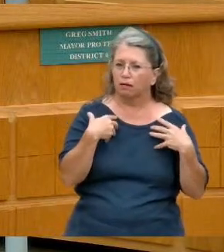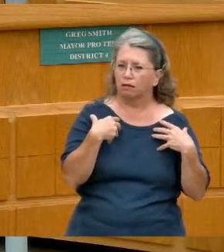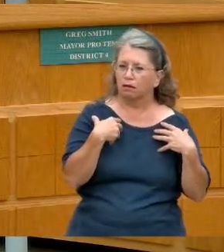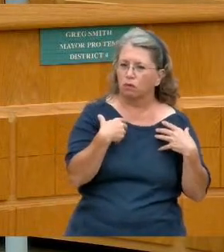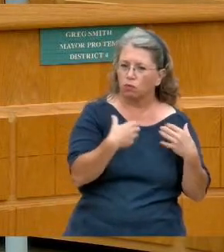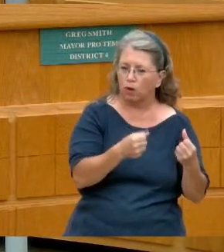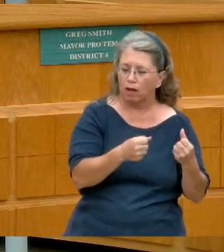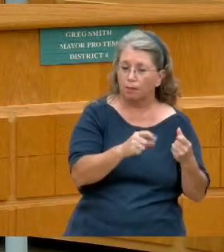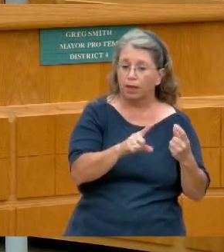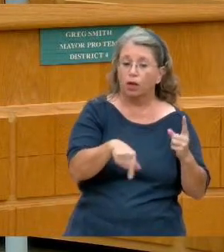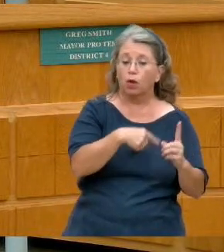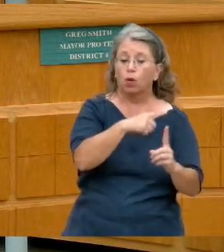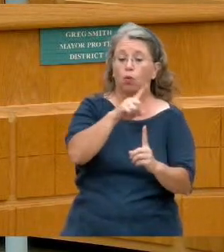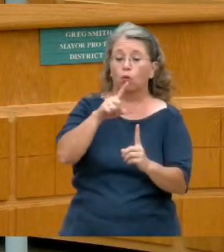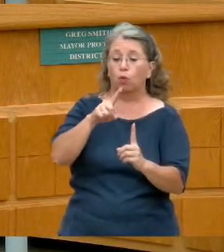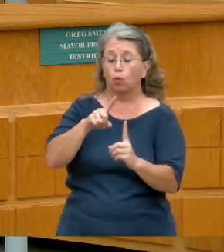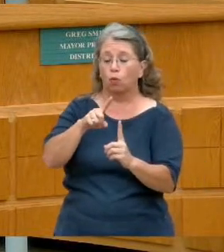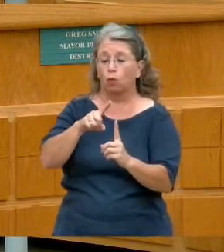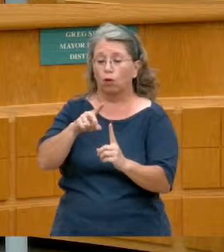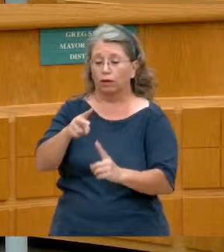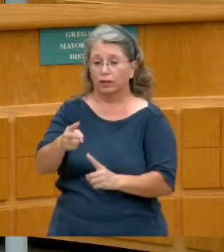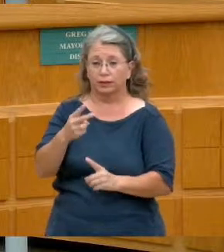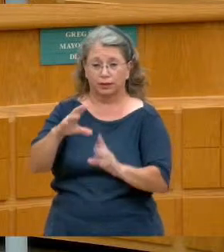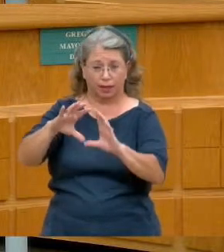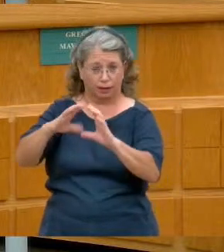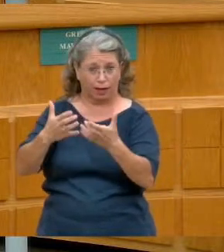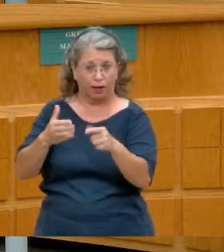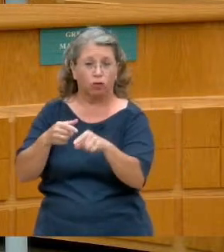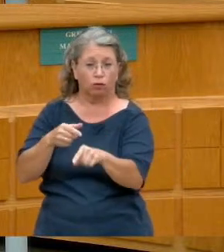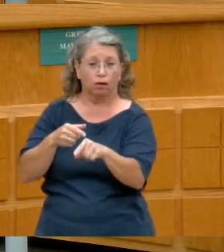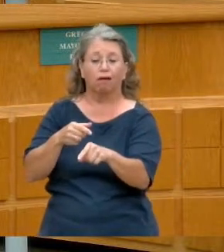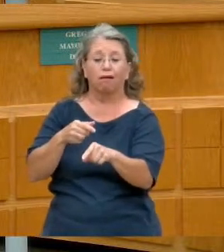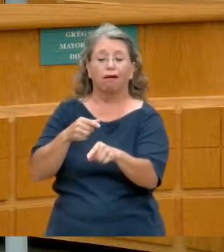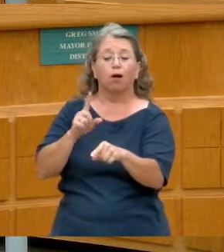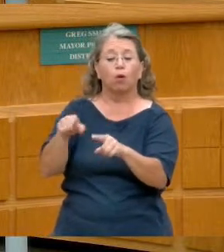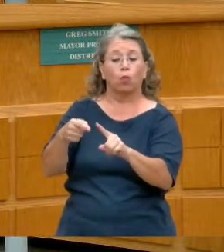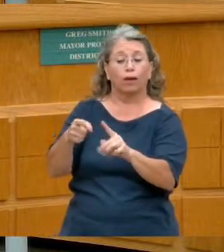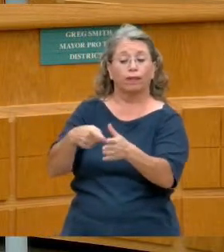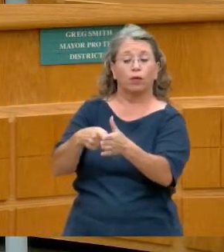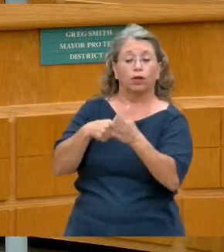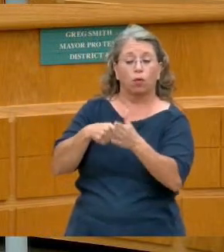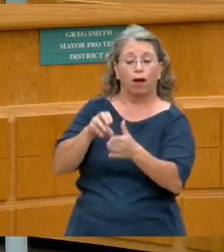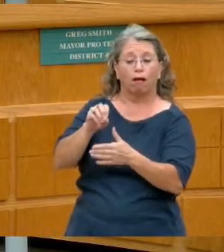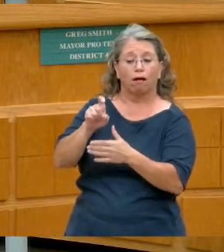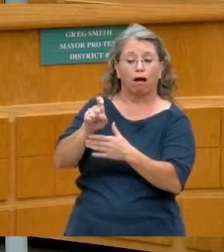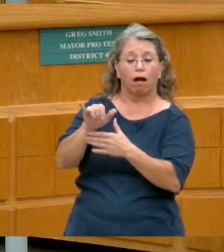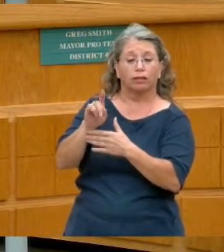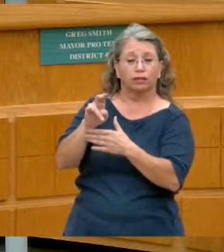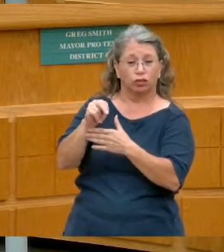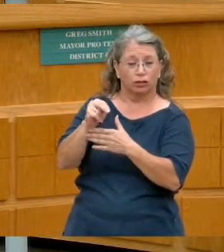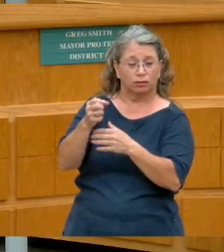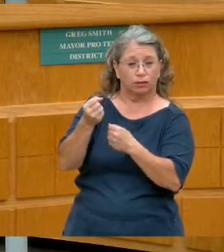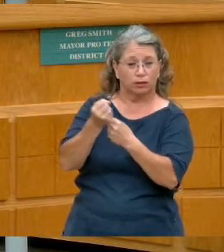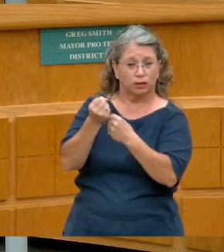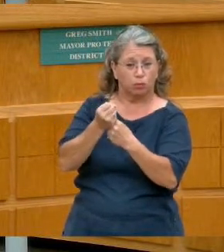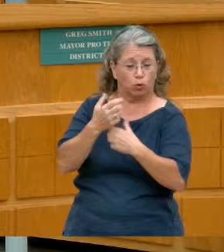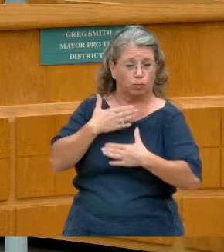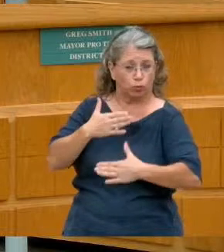get, the other presentation is the one that requires oxygen. That means as soon as they require oxygen support, that